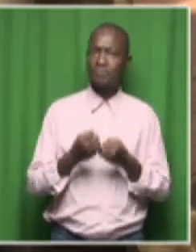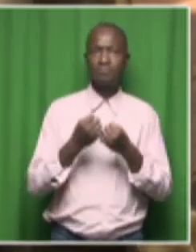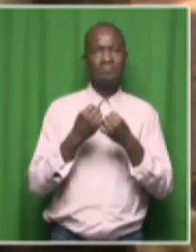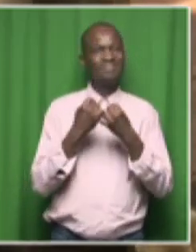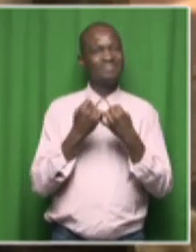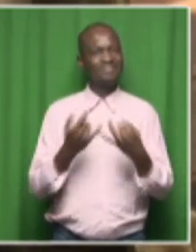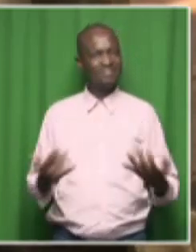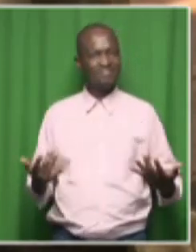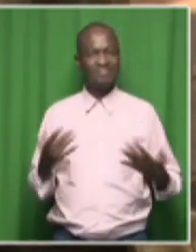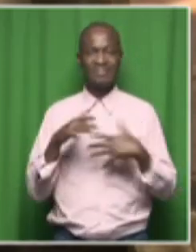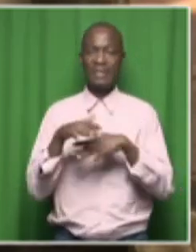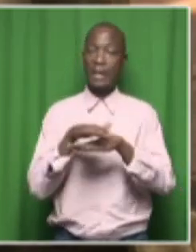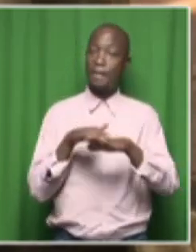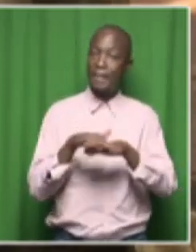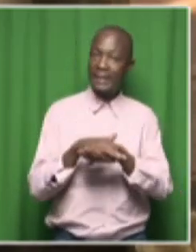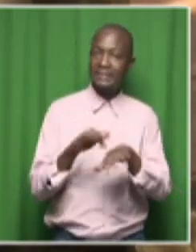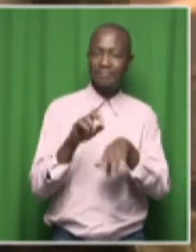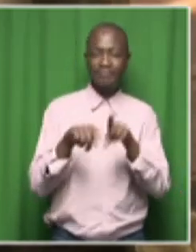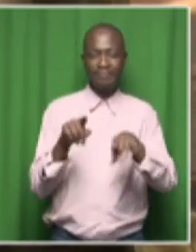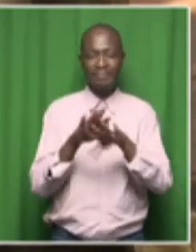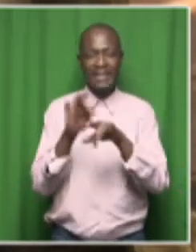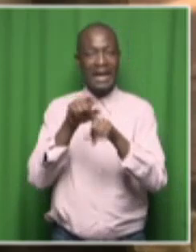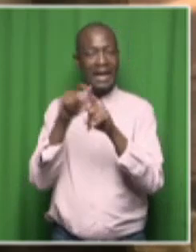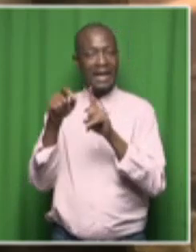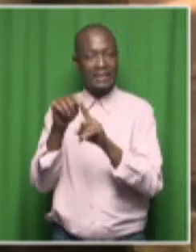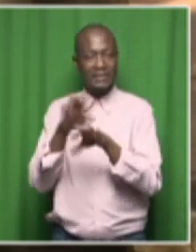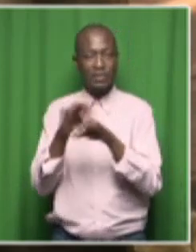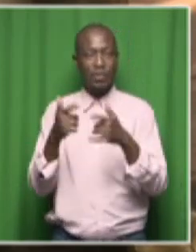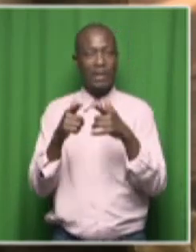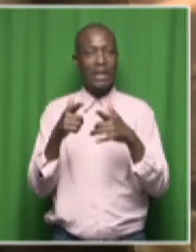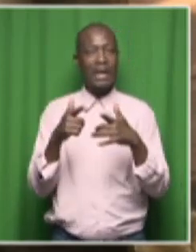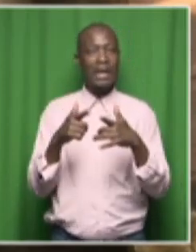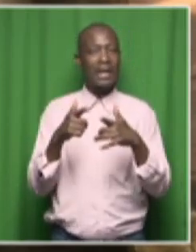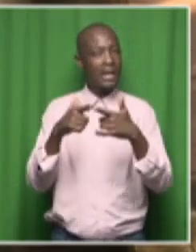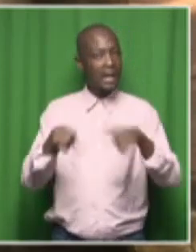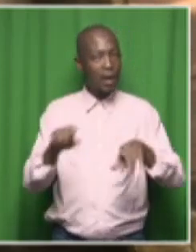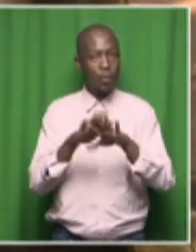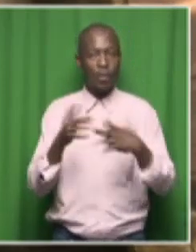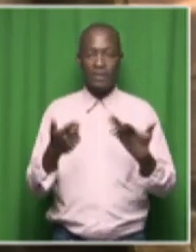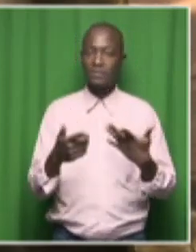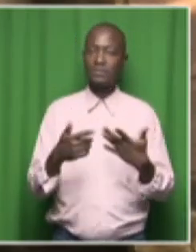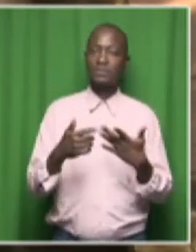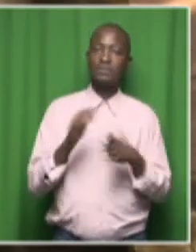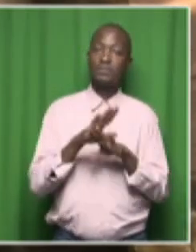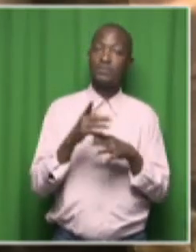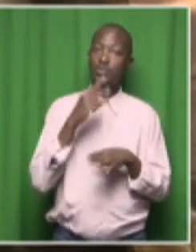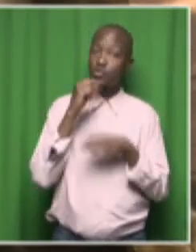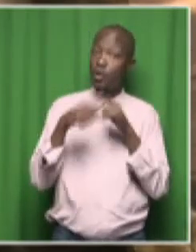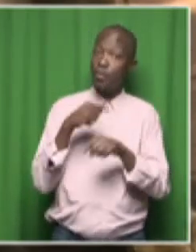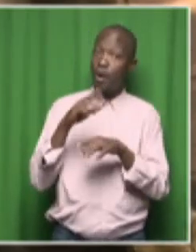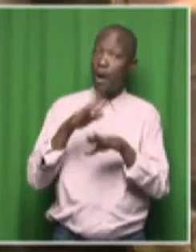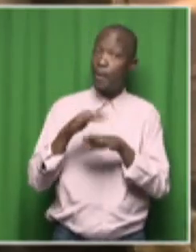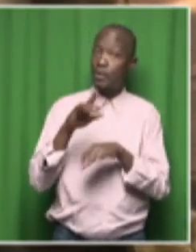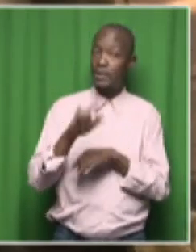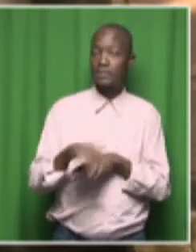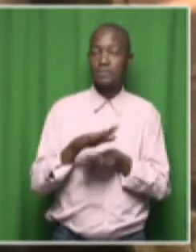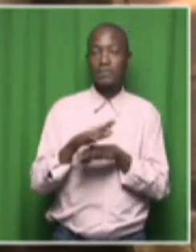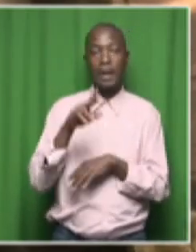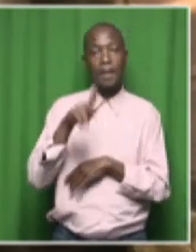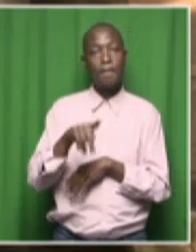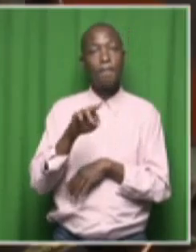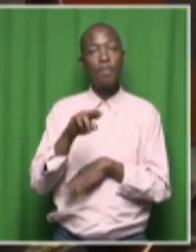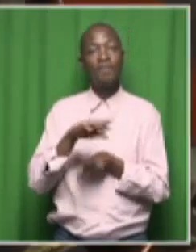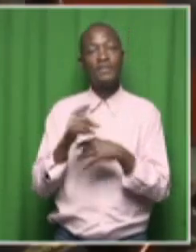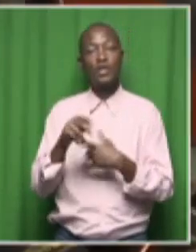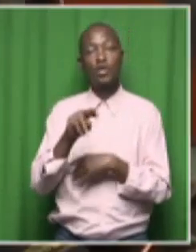of basic ethnic, cultural and linguistic communities who've all shaped our development. So to talk more about this, we've got Professor